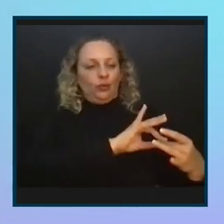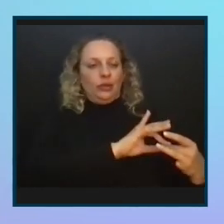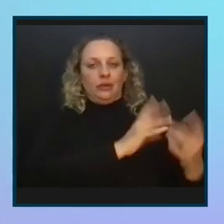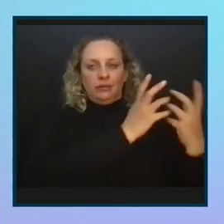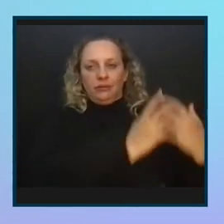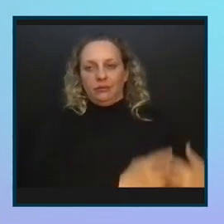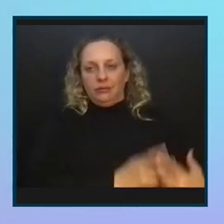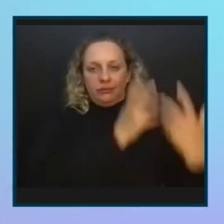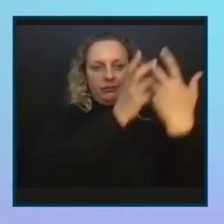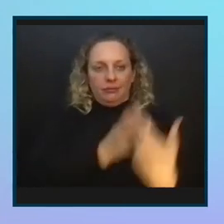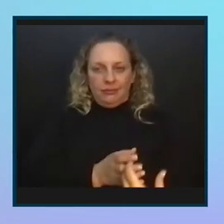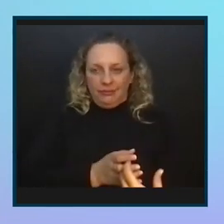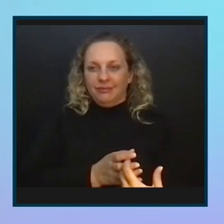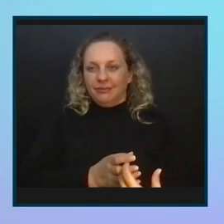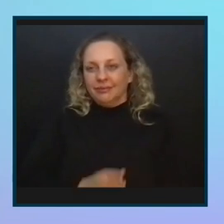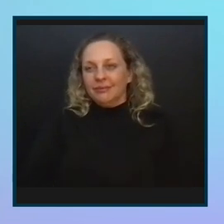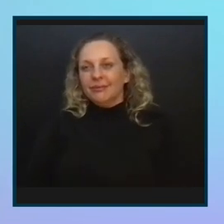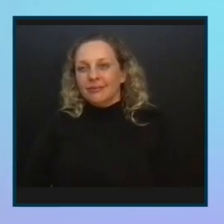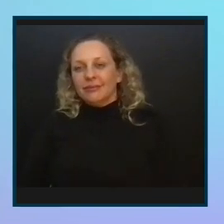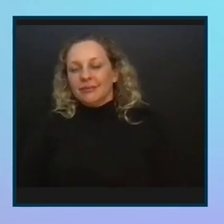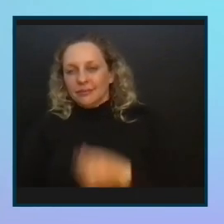try to manage it that way.